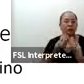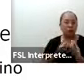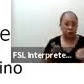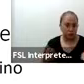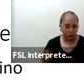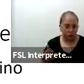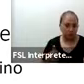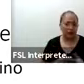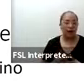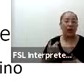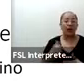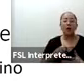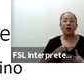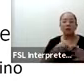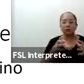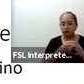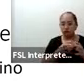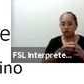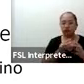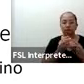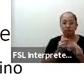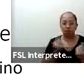can't solve that by itself.